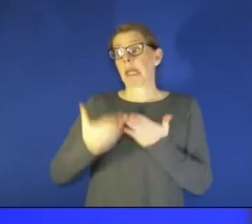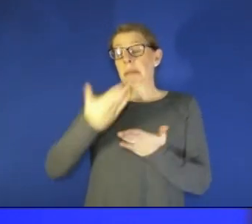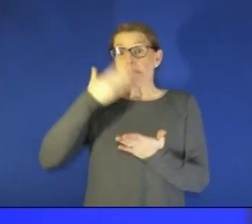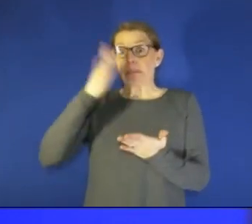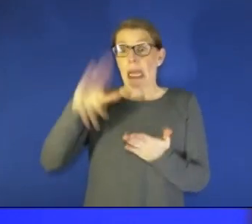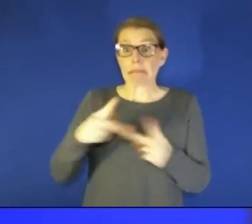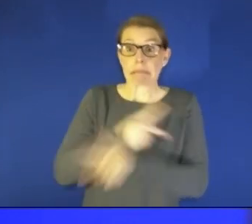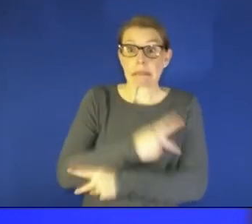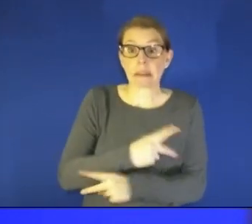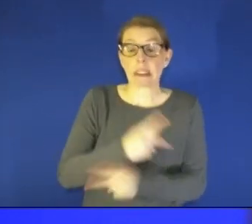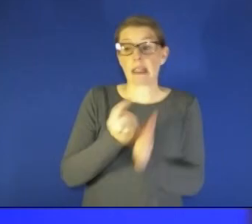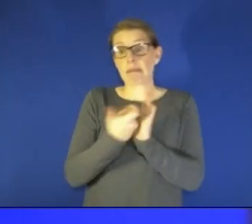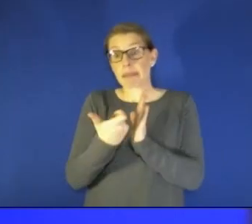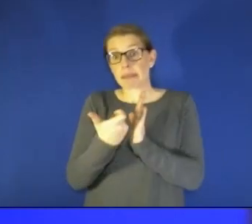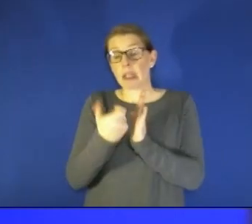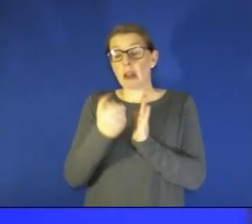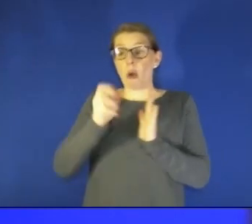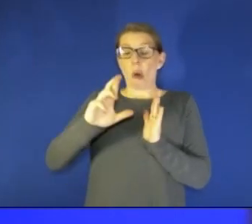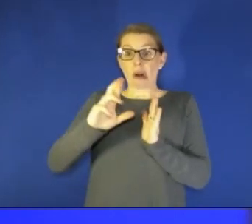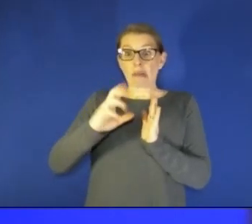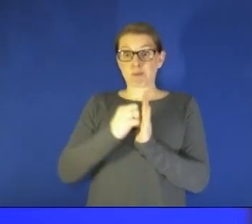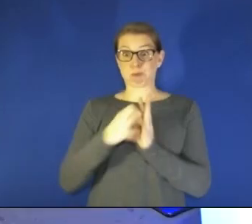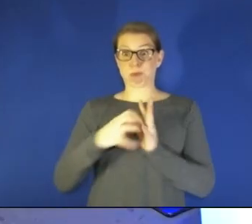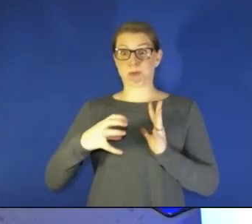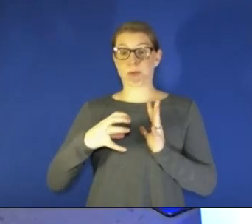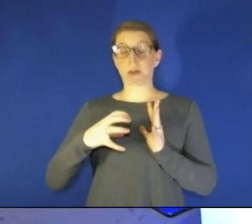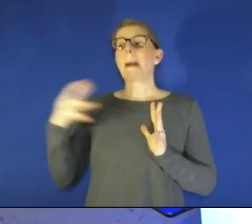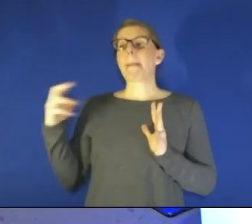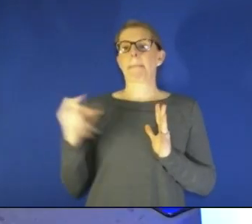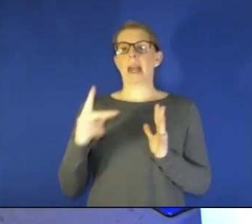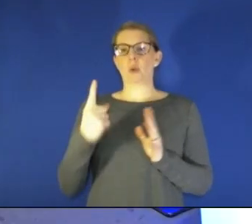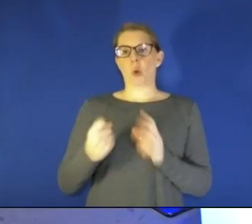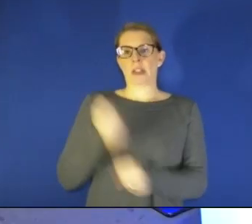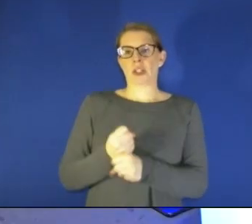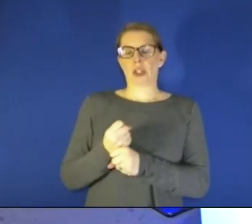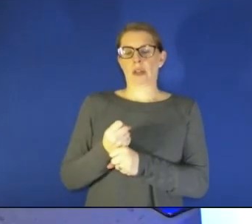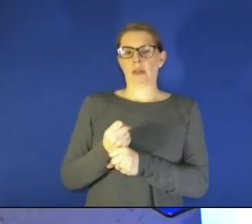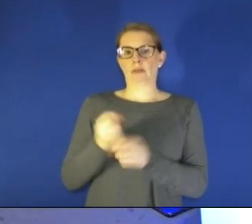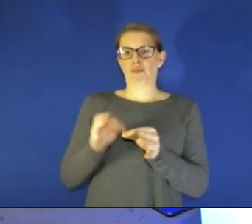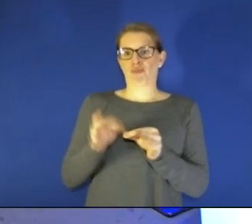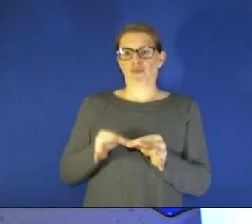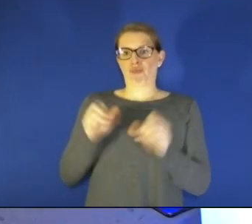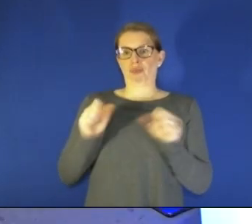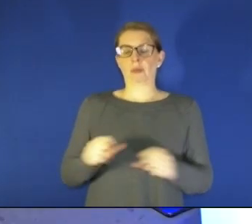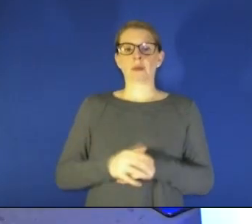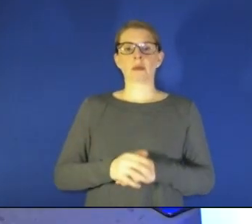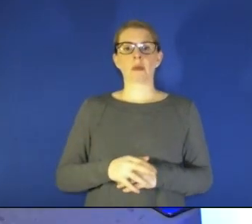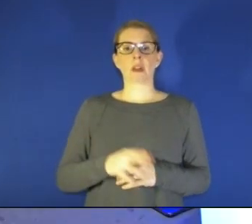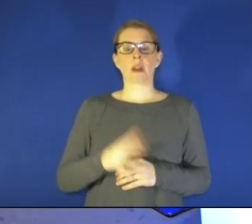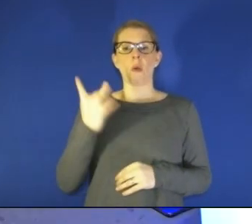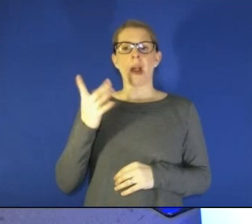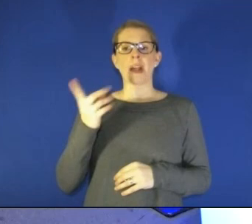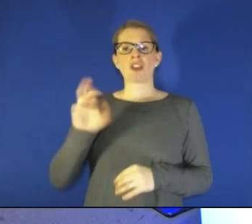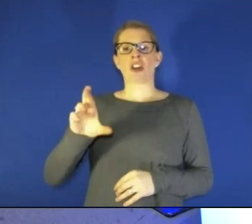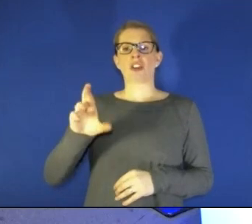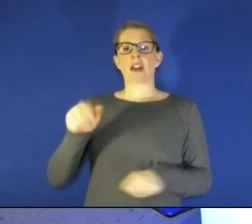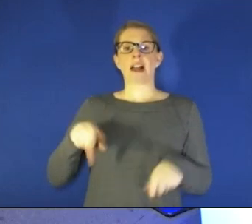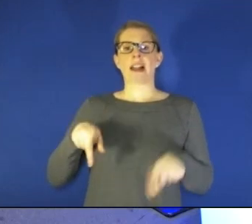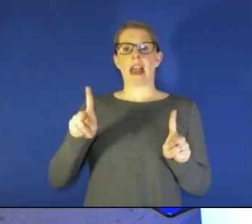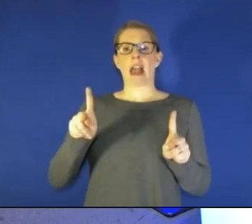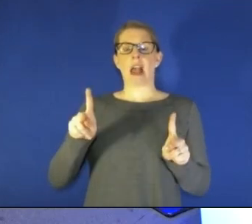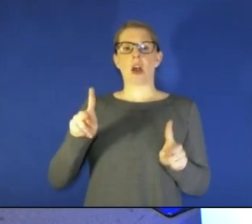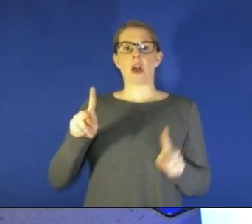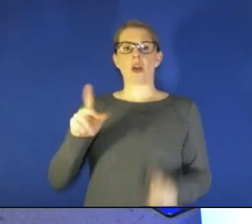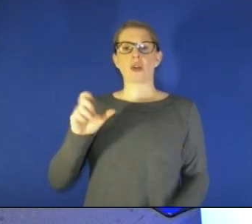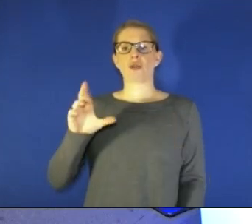big they were, they could bring you back as soon as 1 year. Okay, I had not heard of this, but why do some doctors allow PrEP with Crystal Light or Gatorade